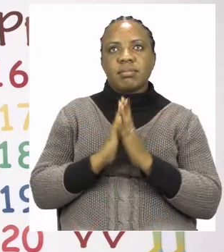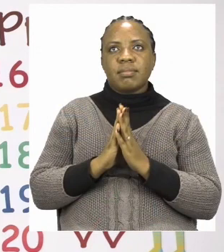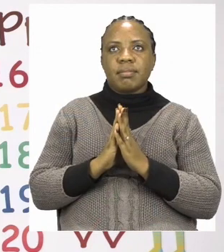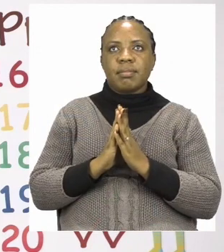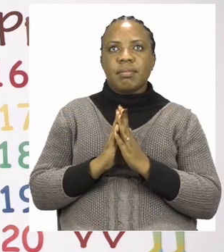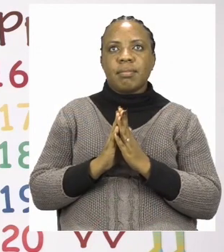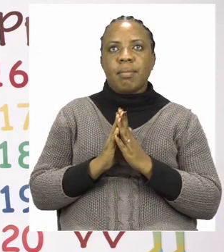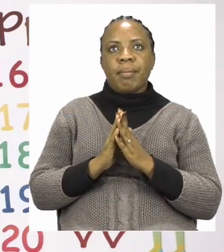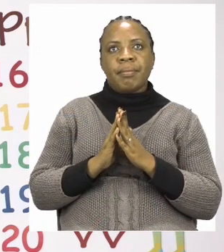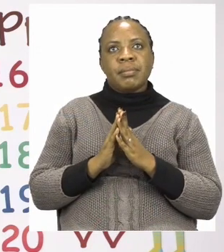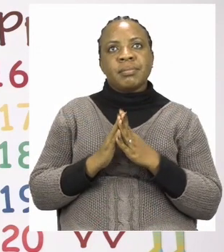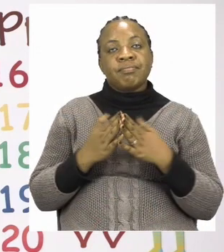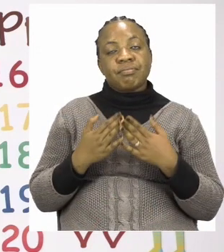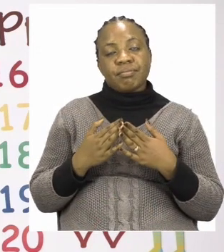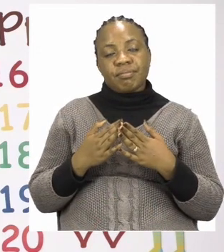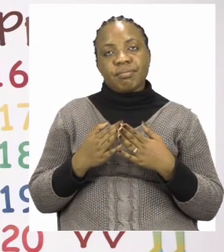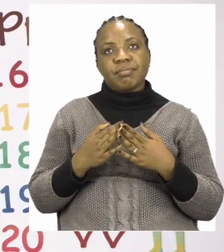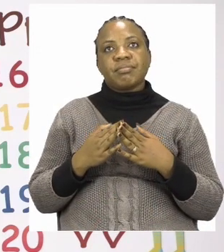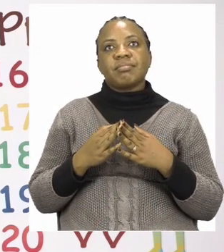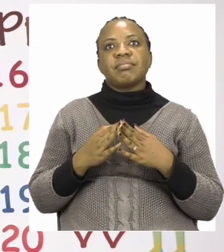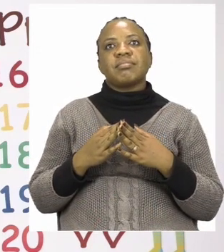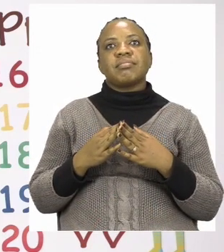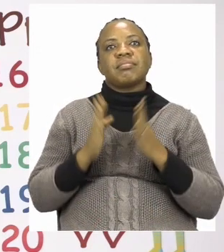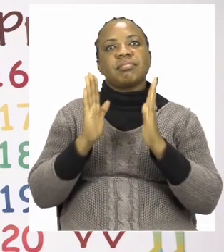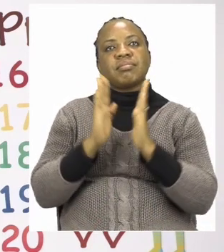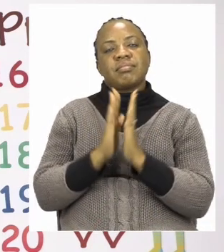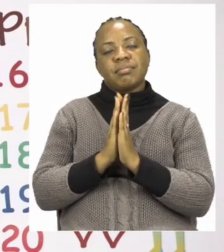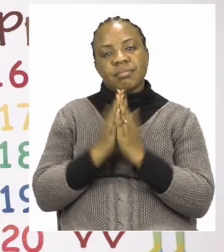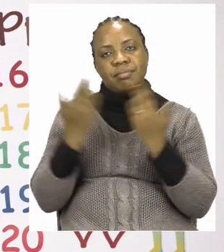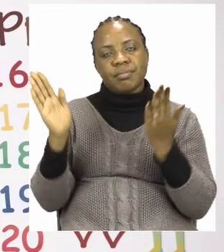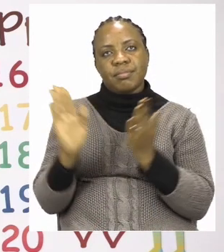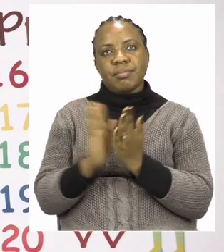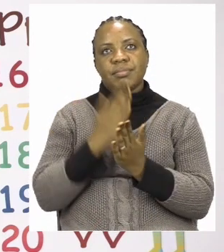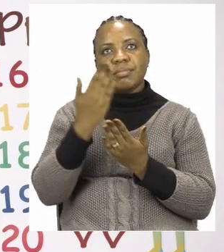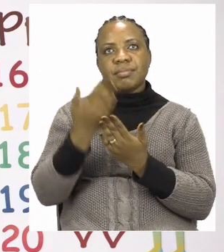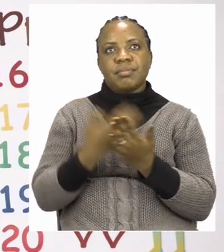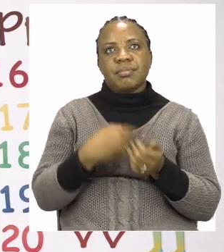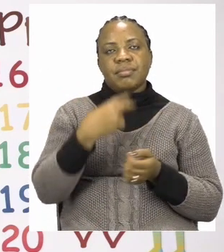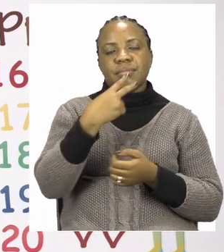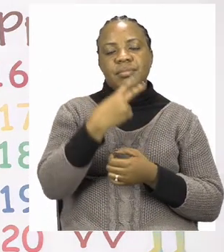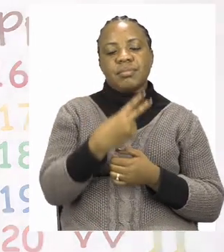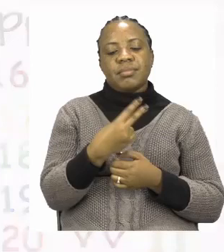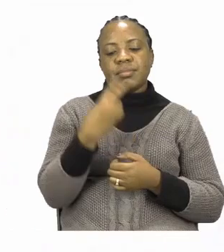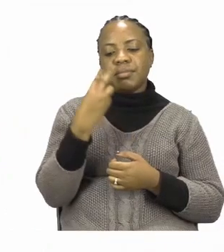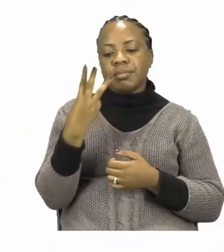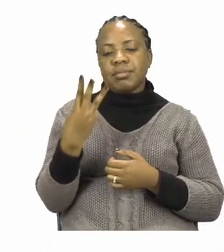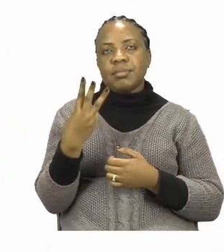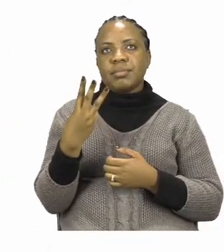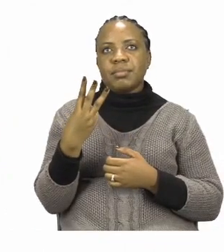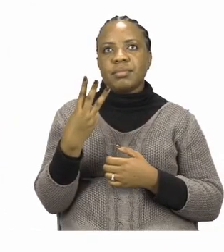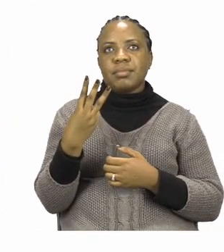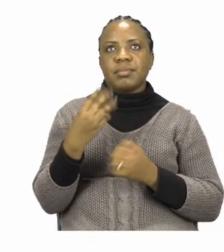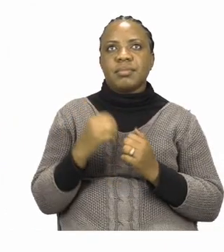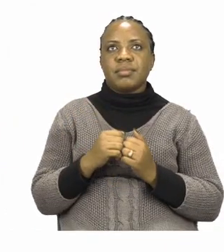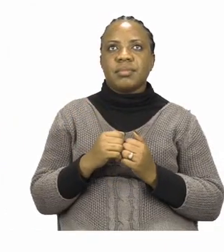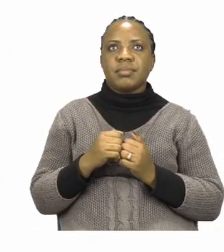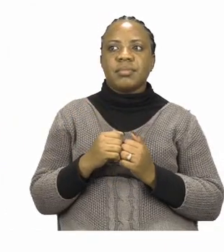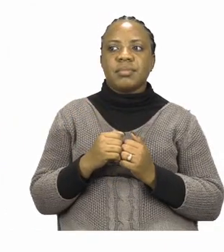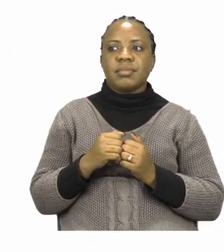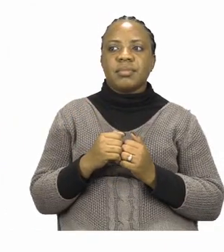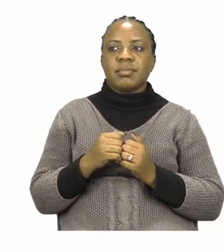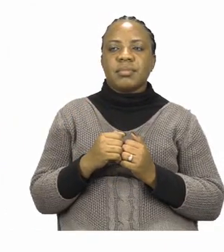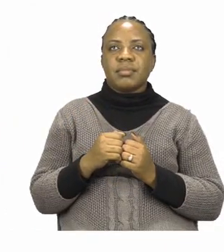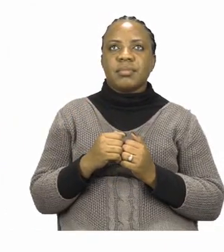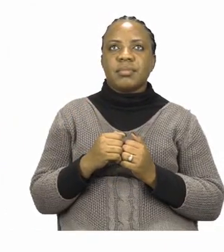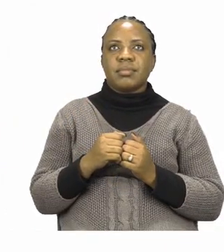To start our lesson today, boys and girls, we are going to turn to page 23. On page 23, we